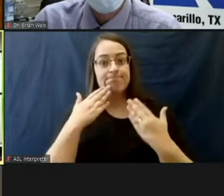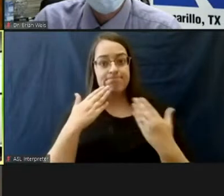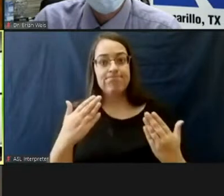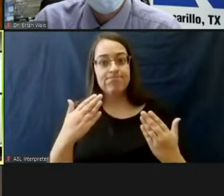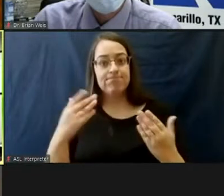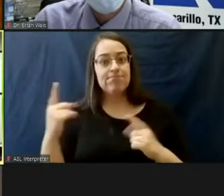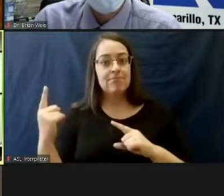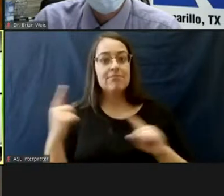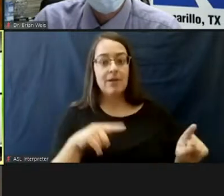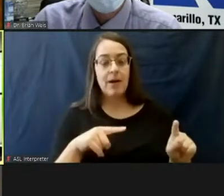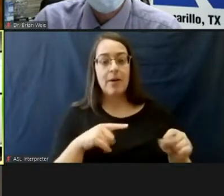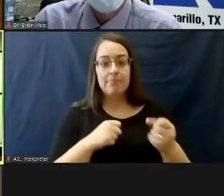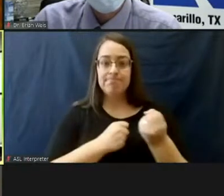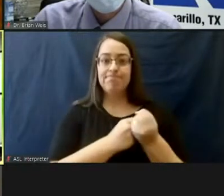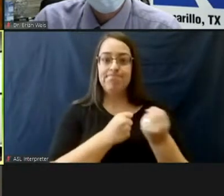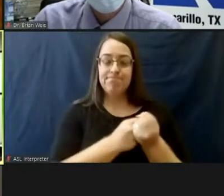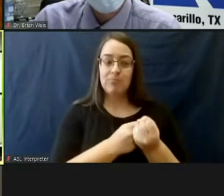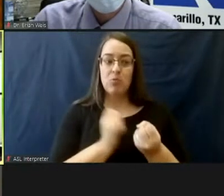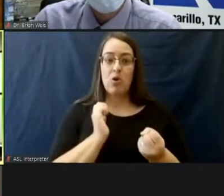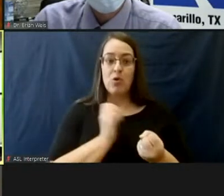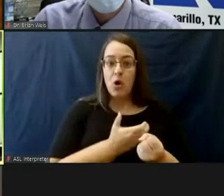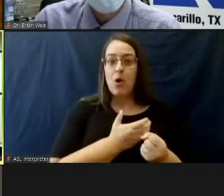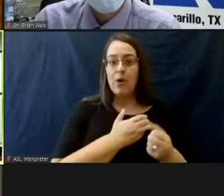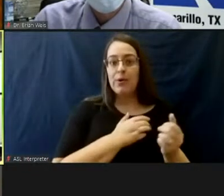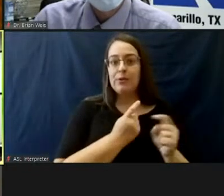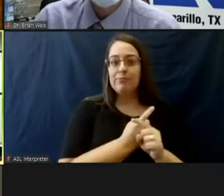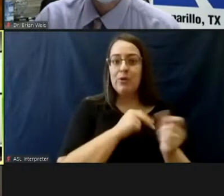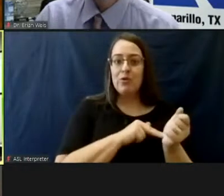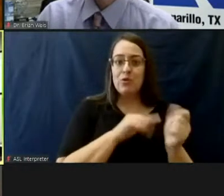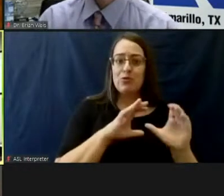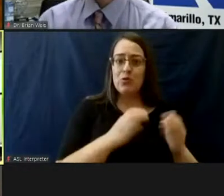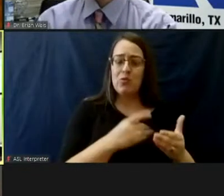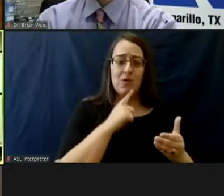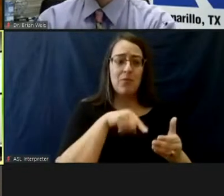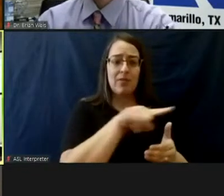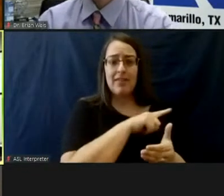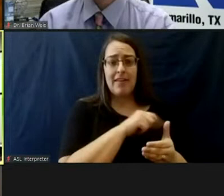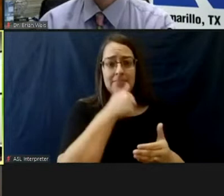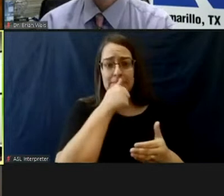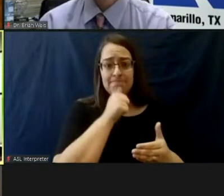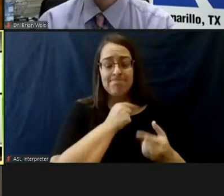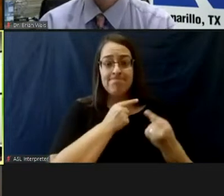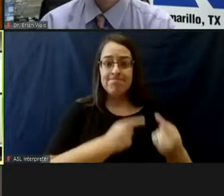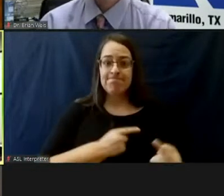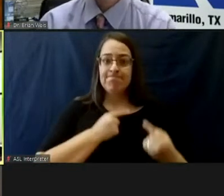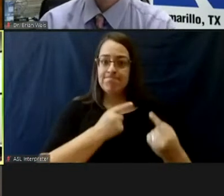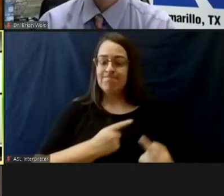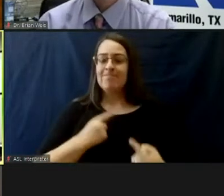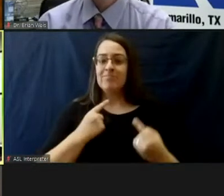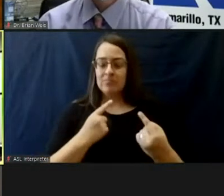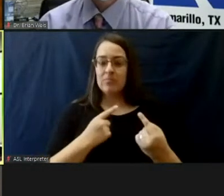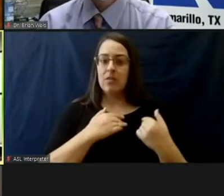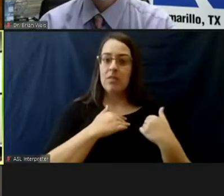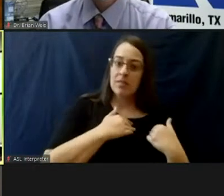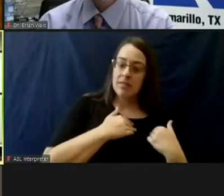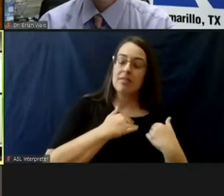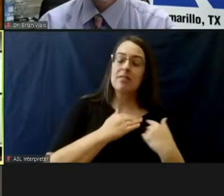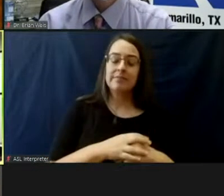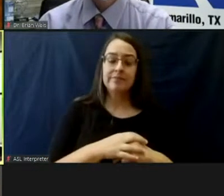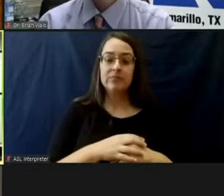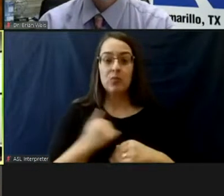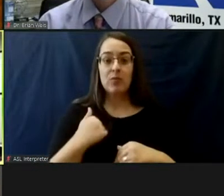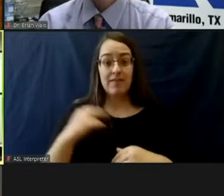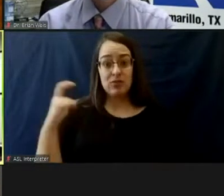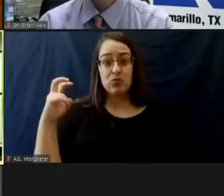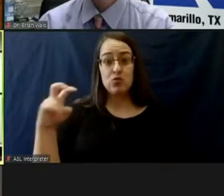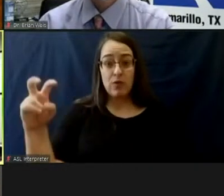core nursing group, who has really been suffering the brunt of this burden in our community. We also have travel nurses that we've hired